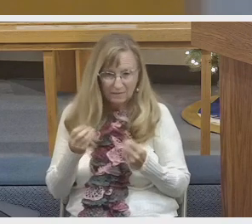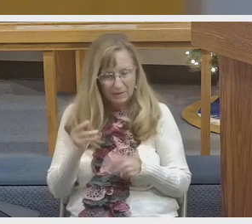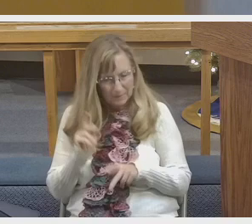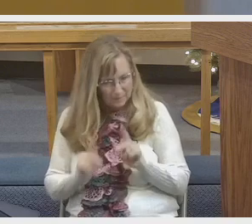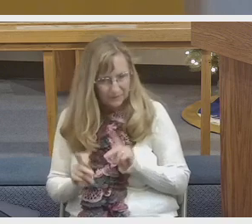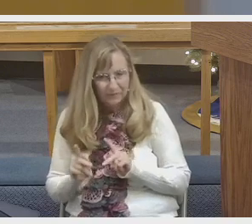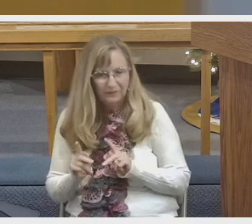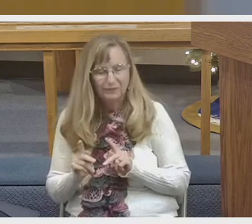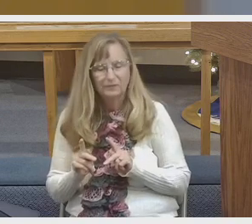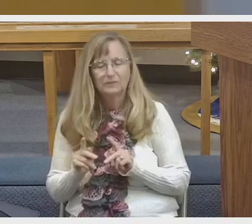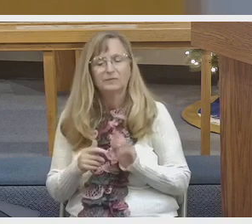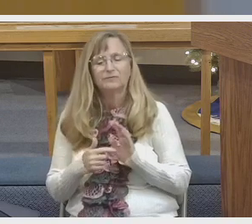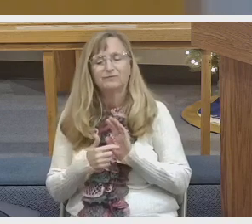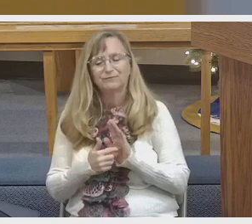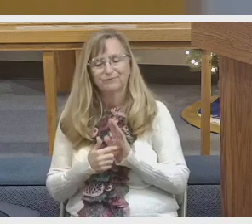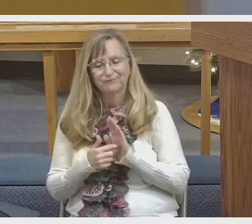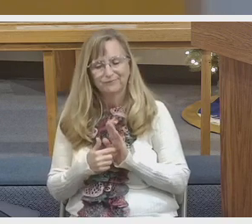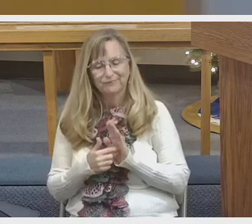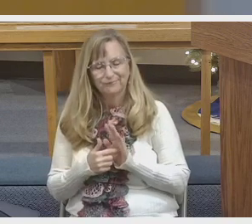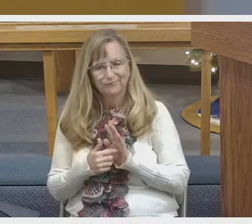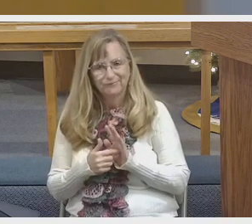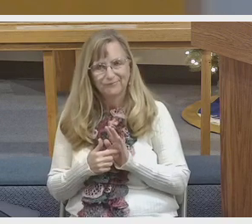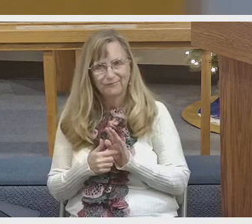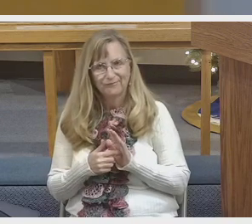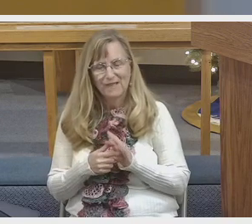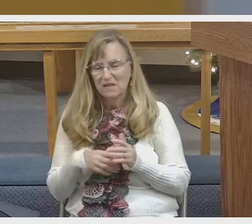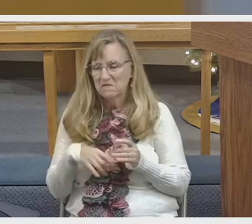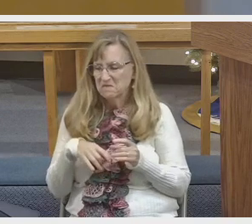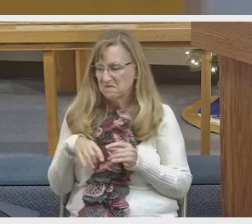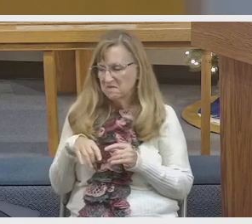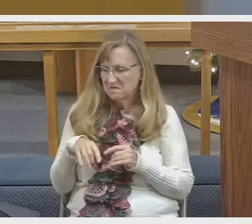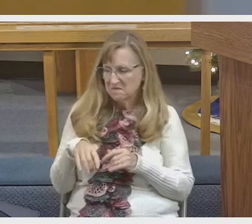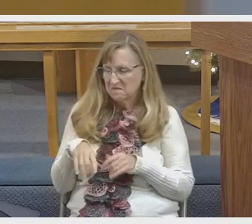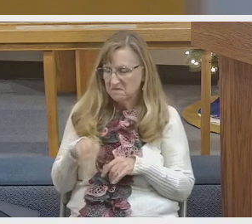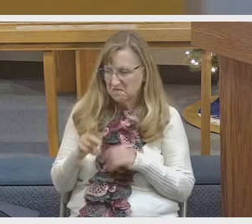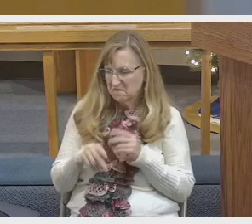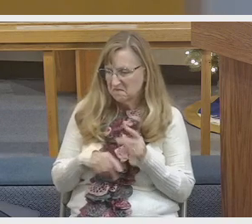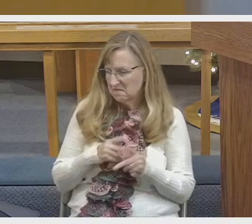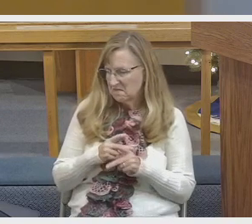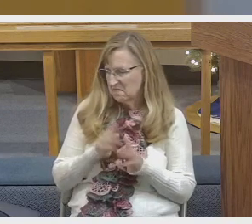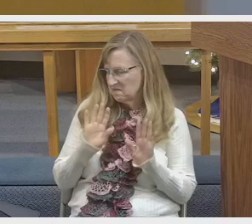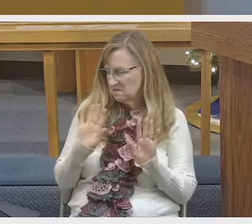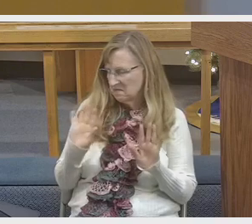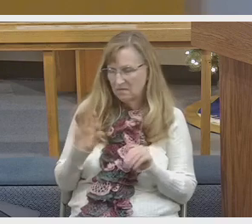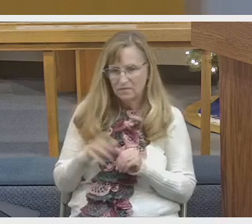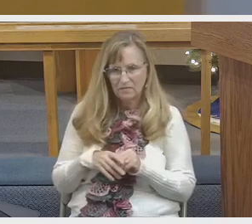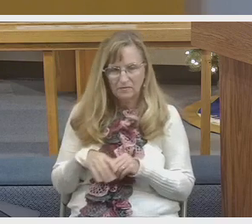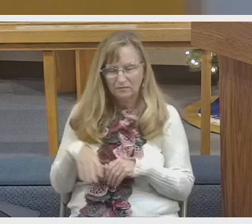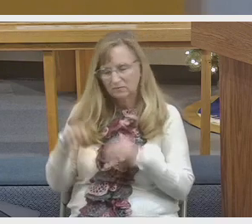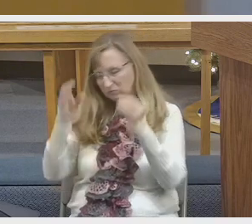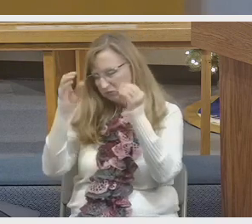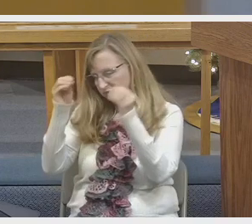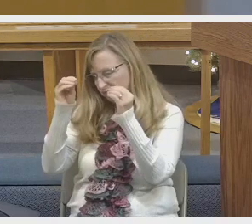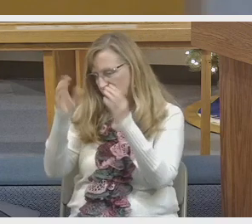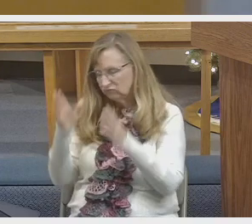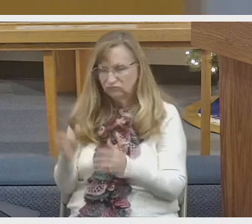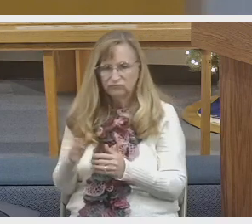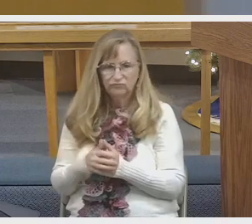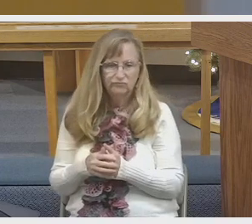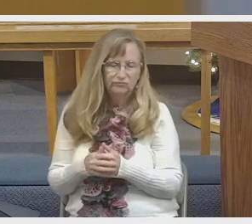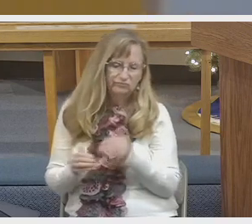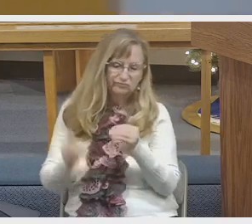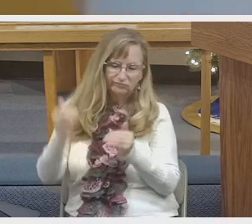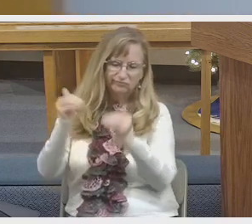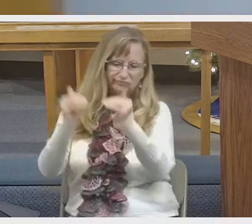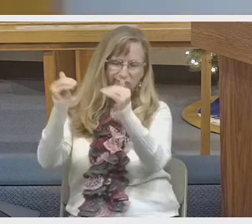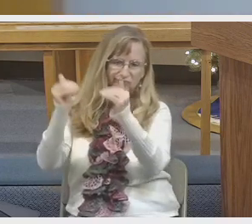It's evident the apathy, right? Jesus is a teacher like any other teacher. You put him right up there with Muhammad